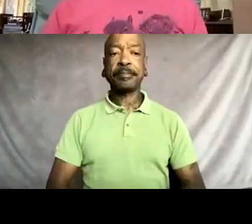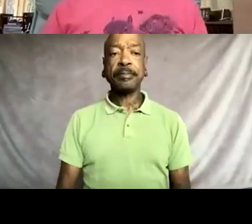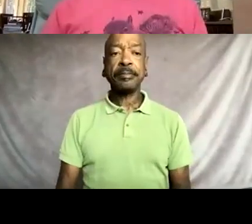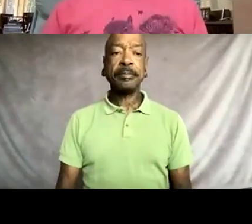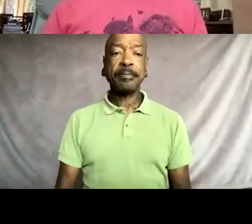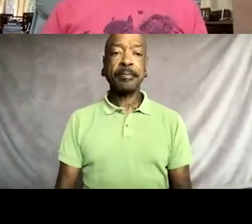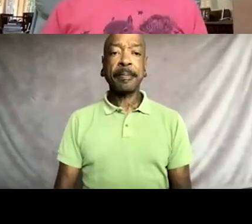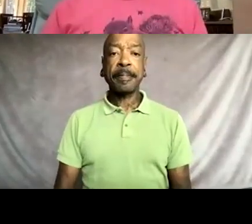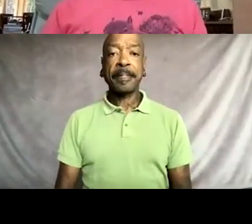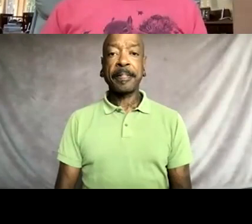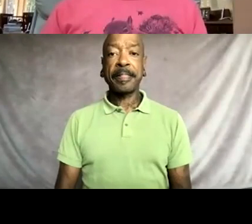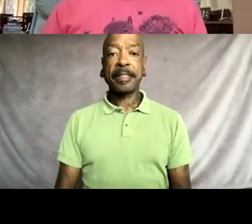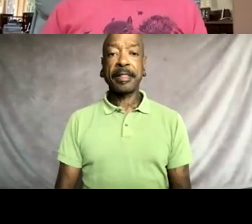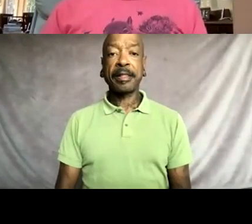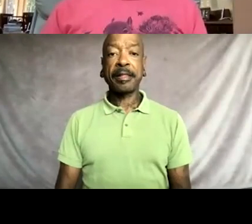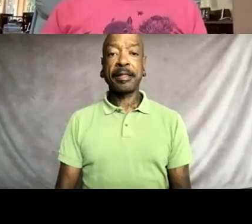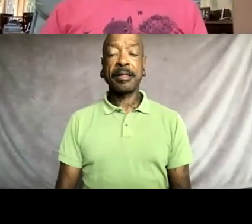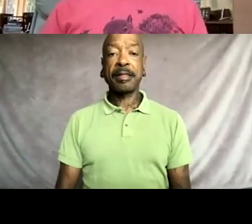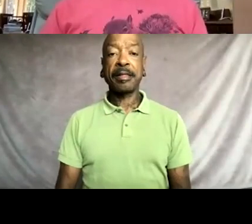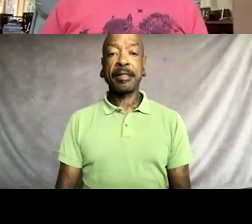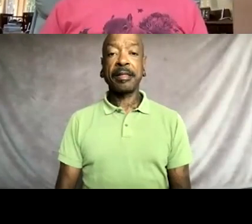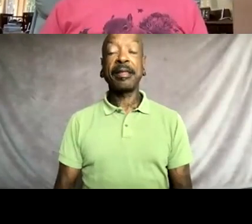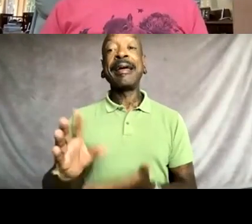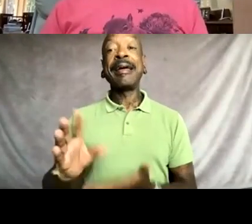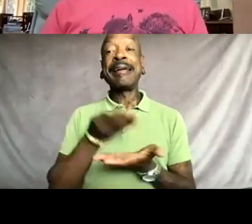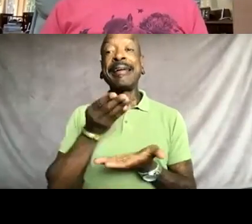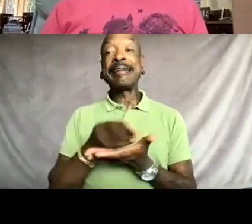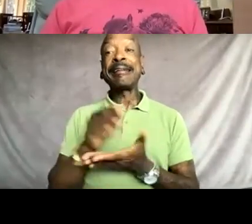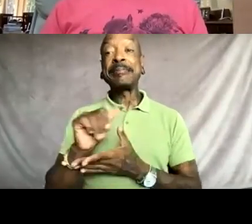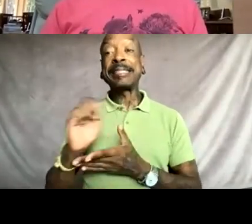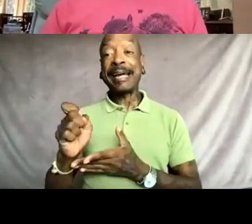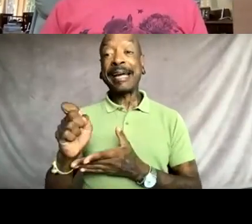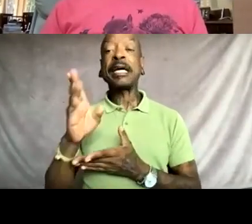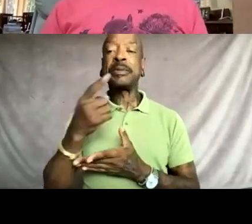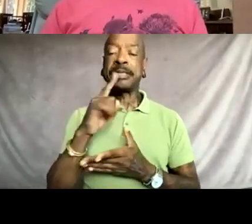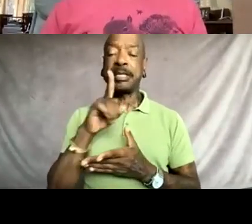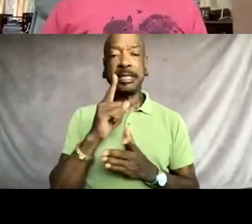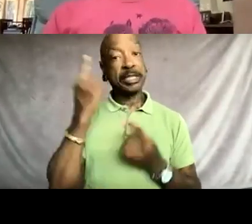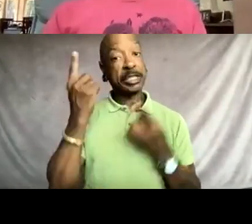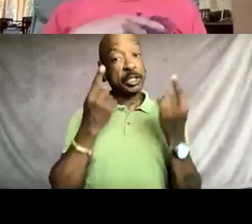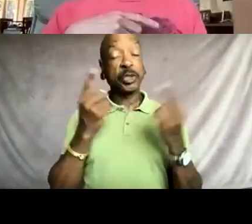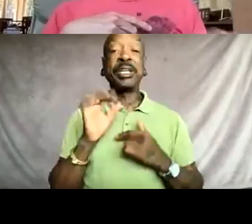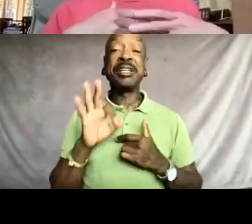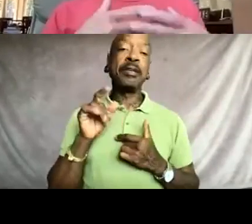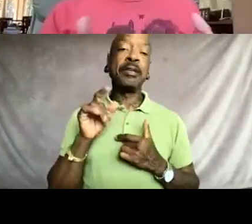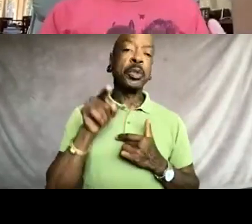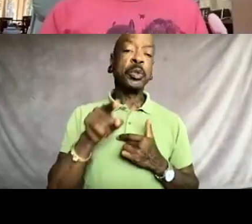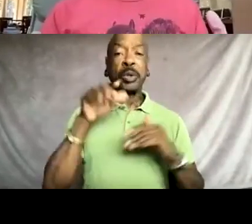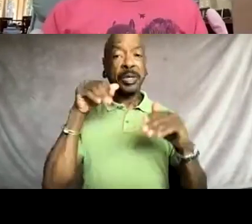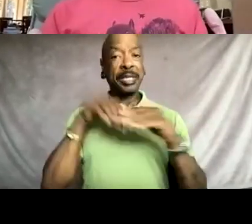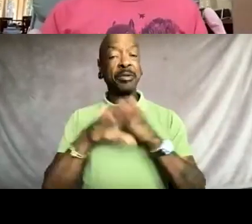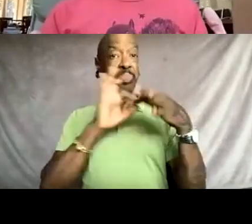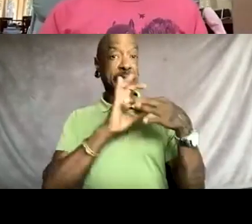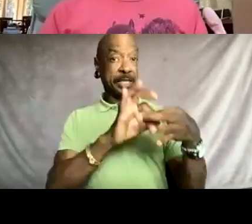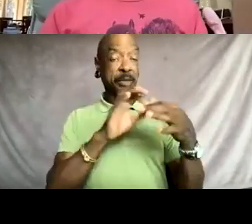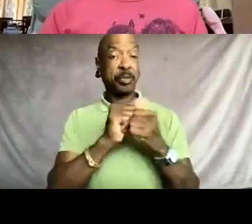Okay, property taxes, income taxes. I would say the main consideration is if you're entering into a relationship